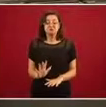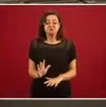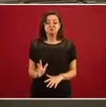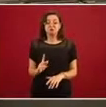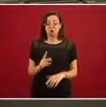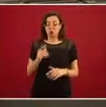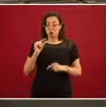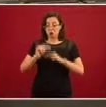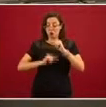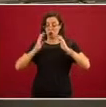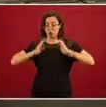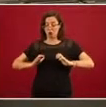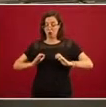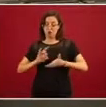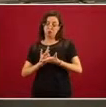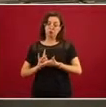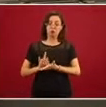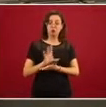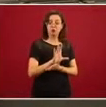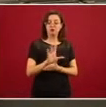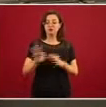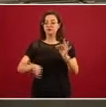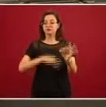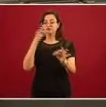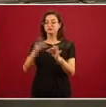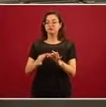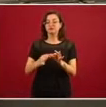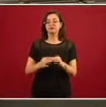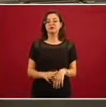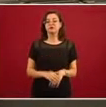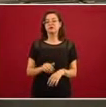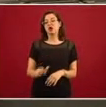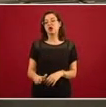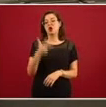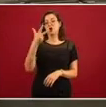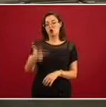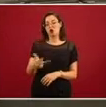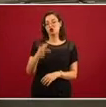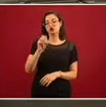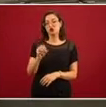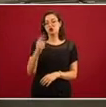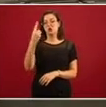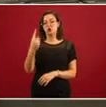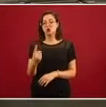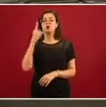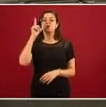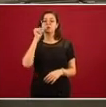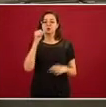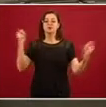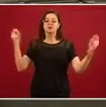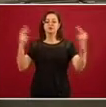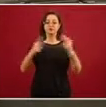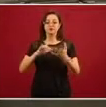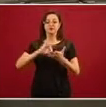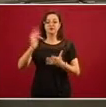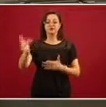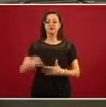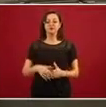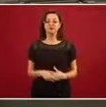without presenting the disease of COVID, and then eventually we will reach immunity. Thank you very much.